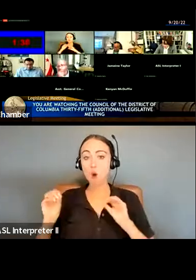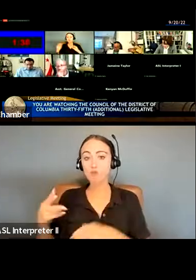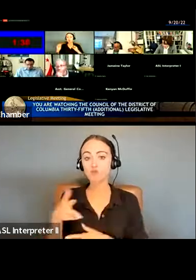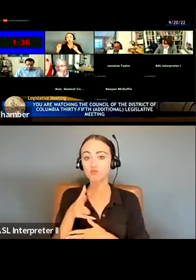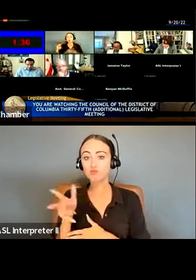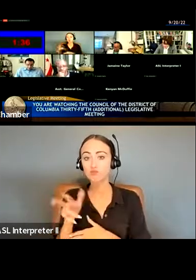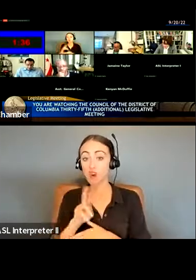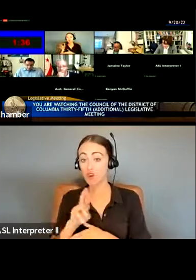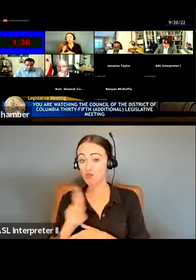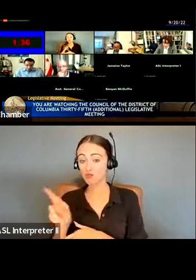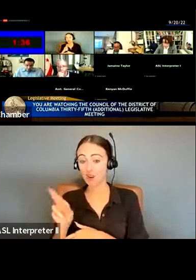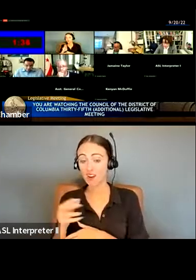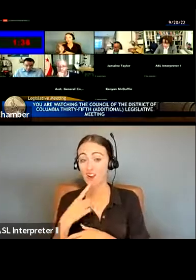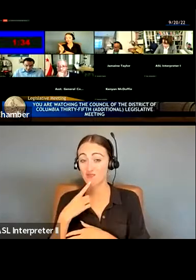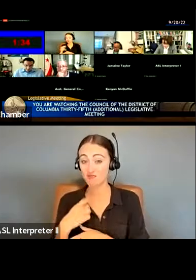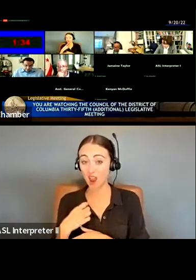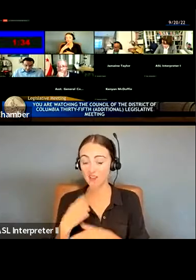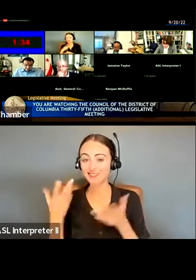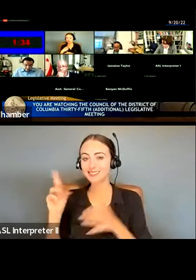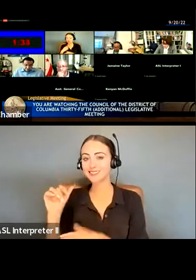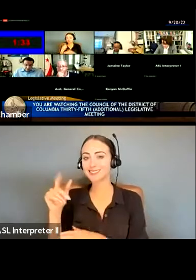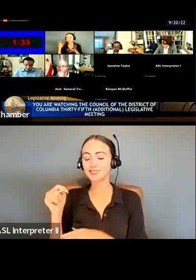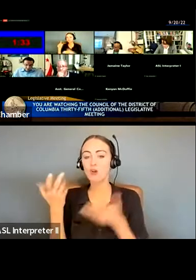DDOT has already evaluated